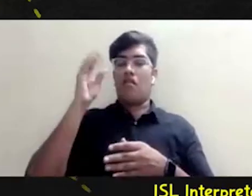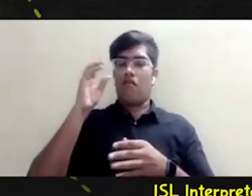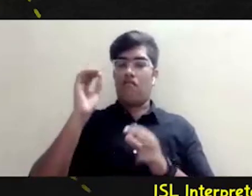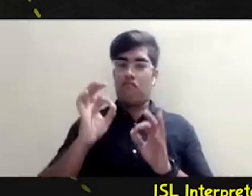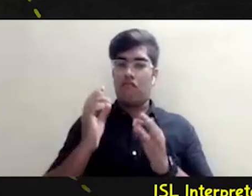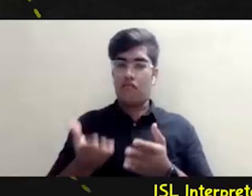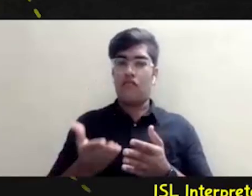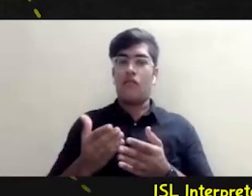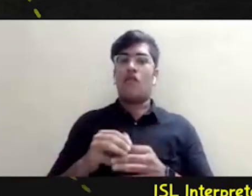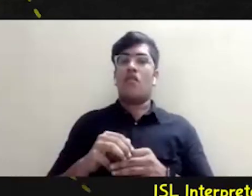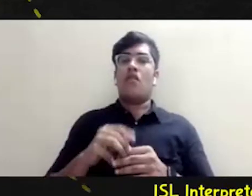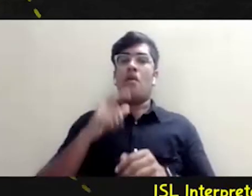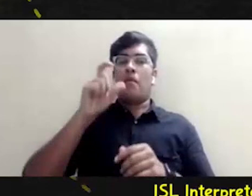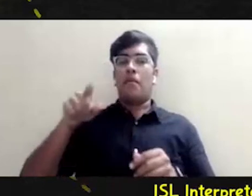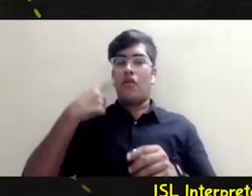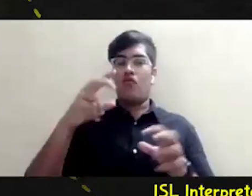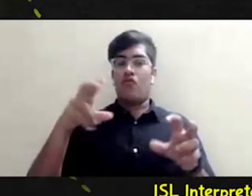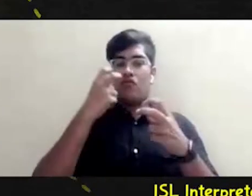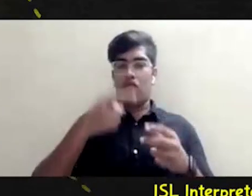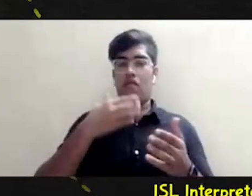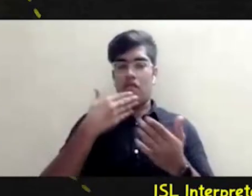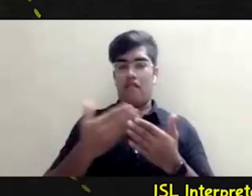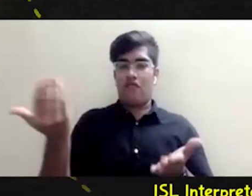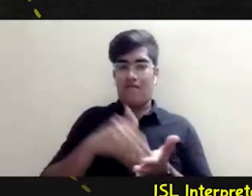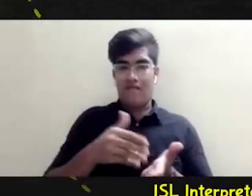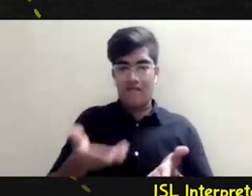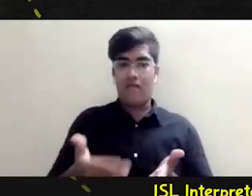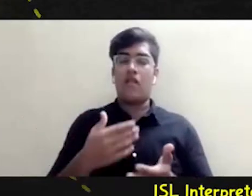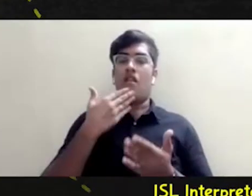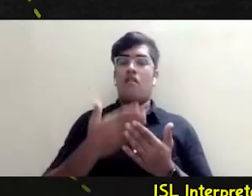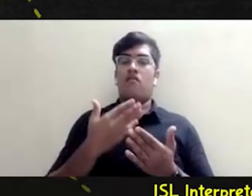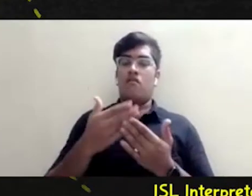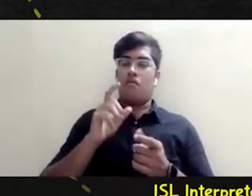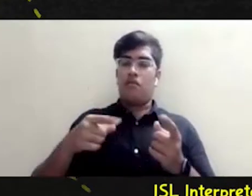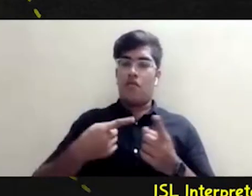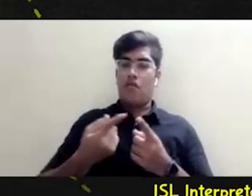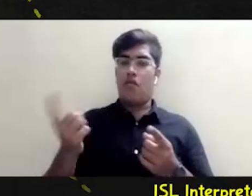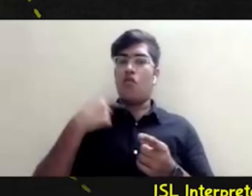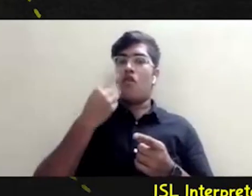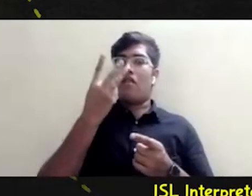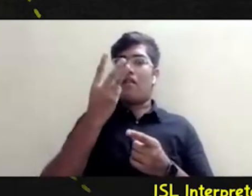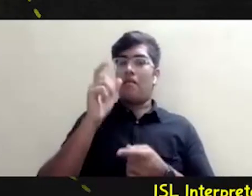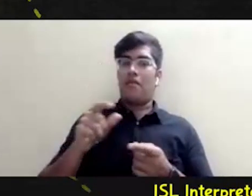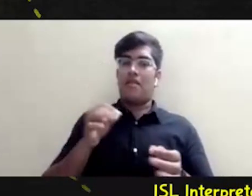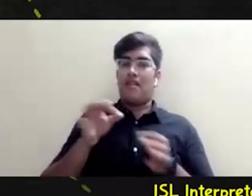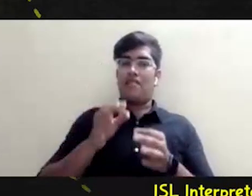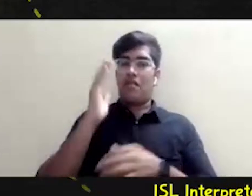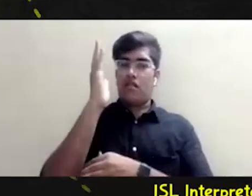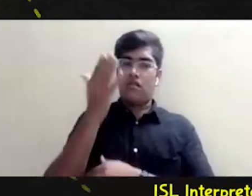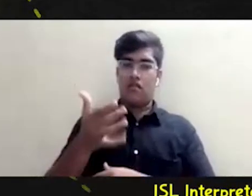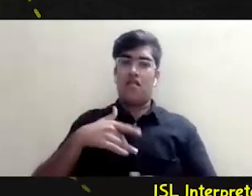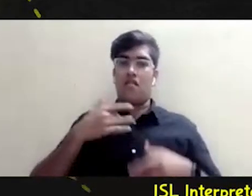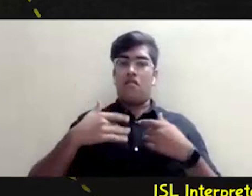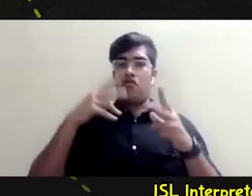on behalf of all the audience and everybody. Thank you very, very much to all three of you for putting out such an